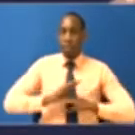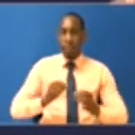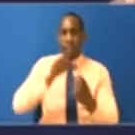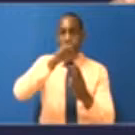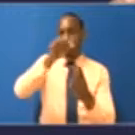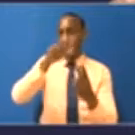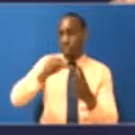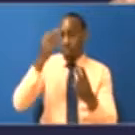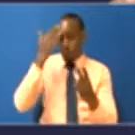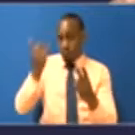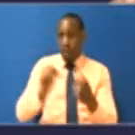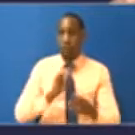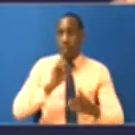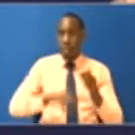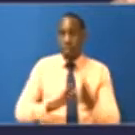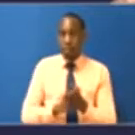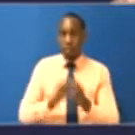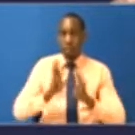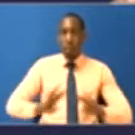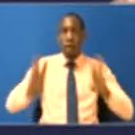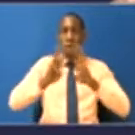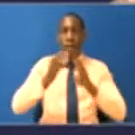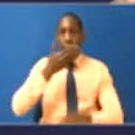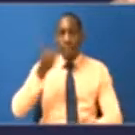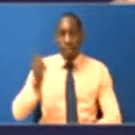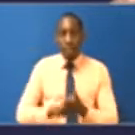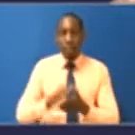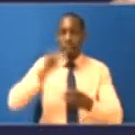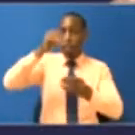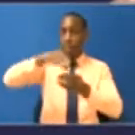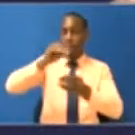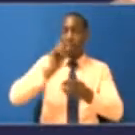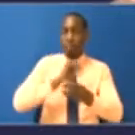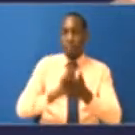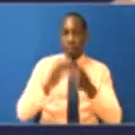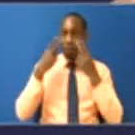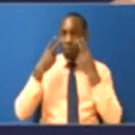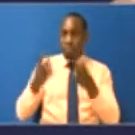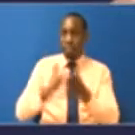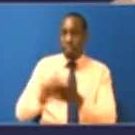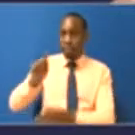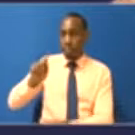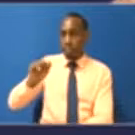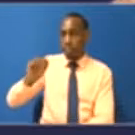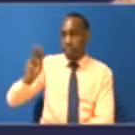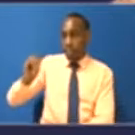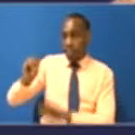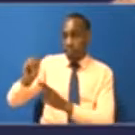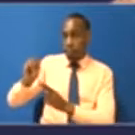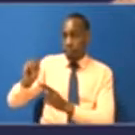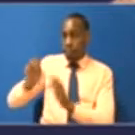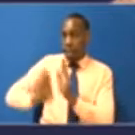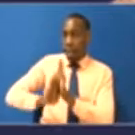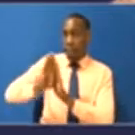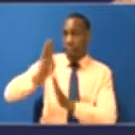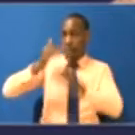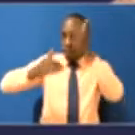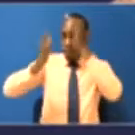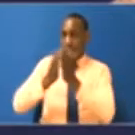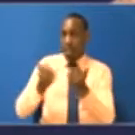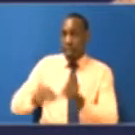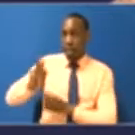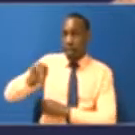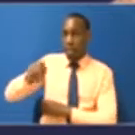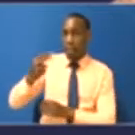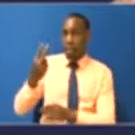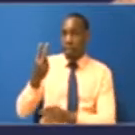choices exactly because they are saying we deserve better we've invested you know we've seen seen timon yoni grow his career he's been mp now for